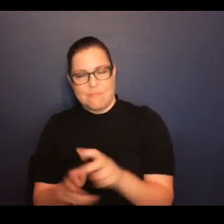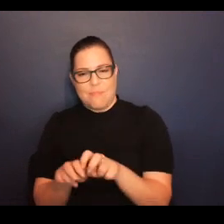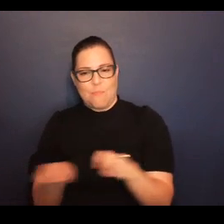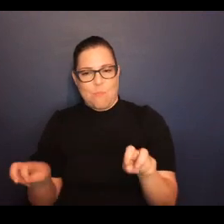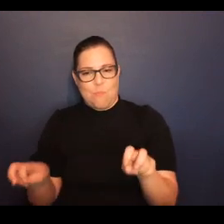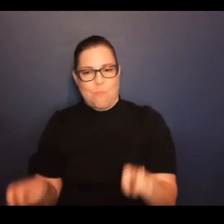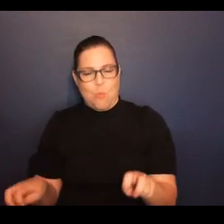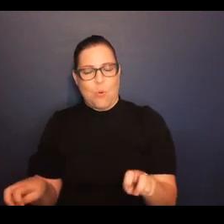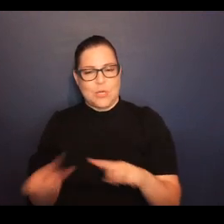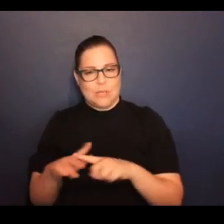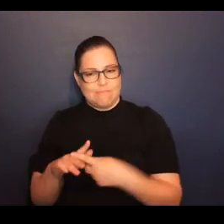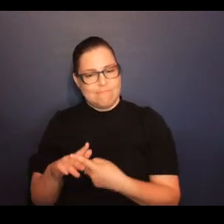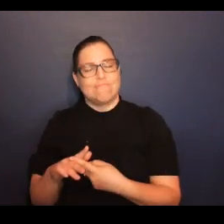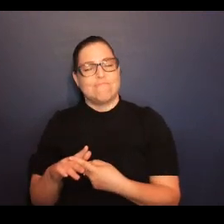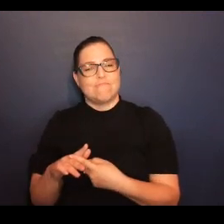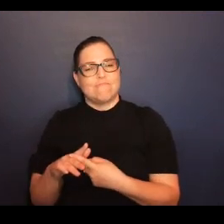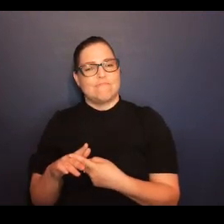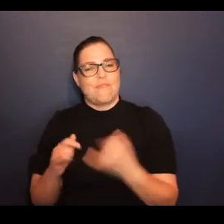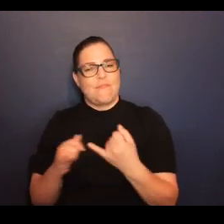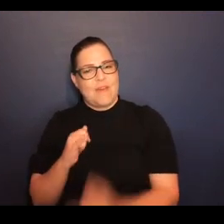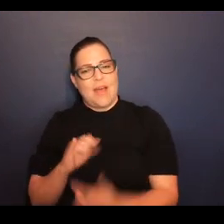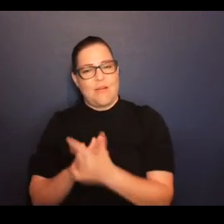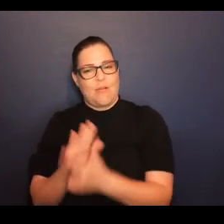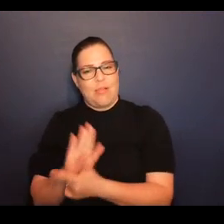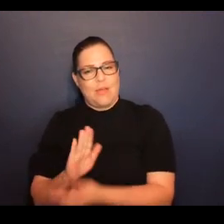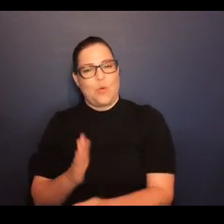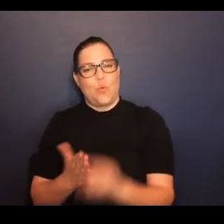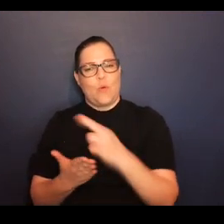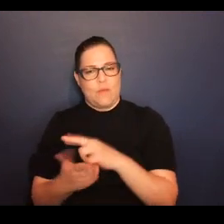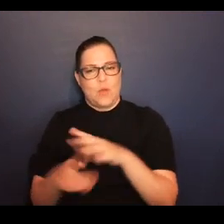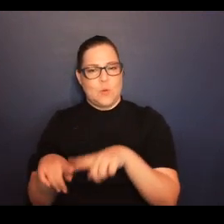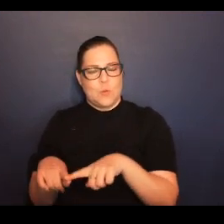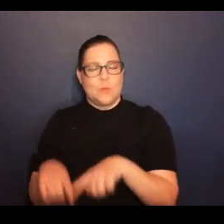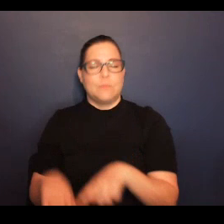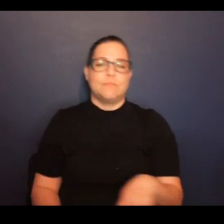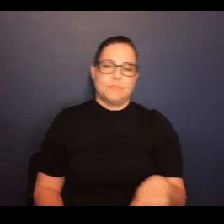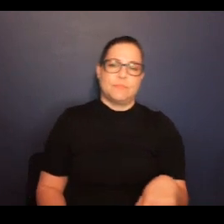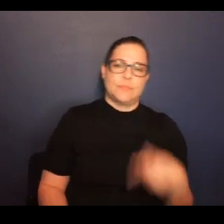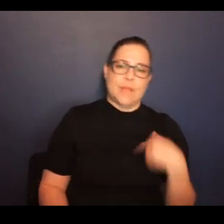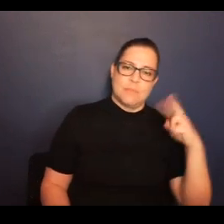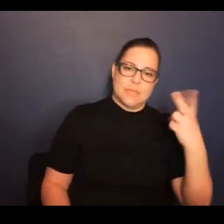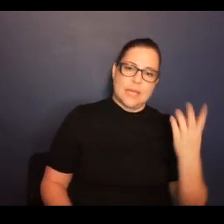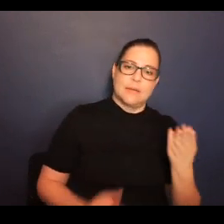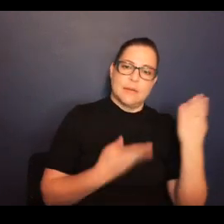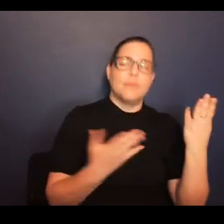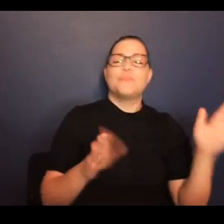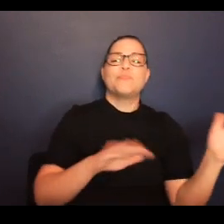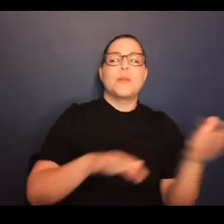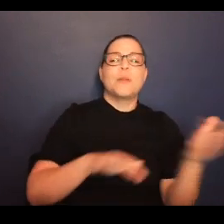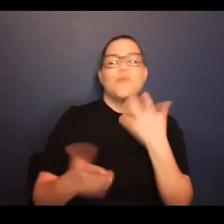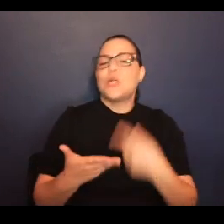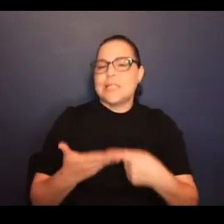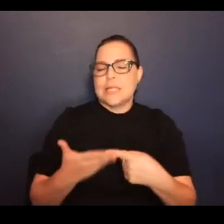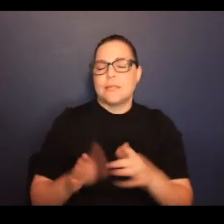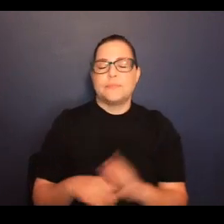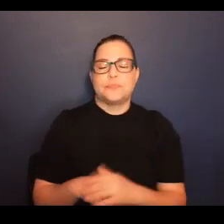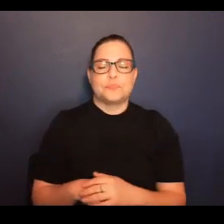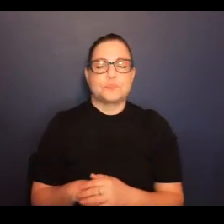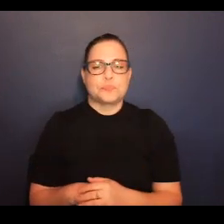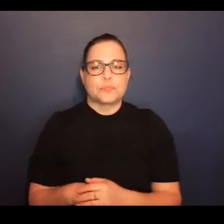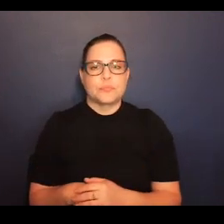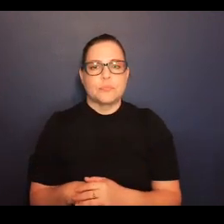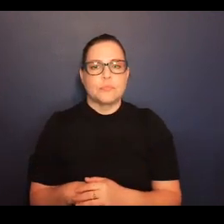execute subject to final legal review. Second with discussion. All right, let's discuss. I